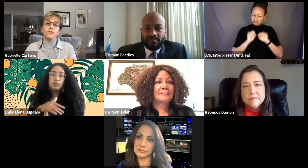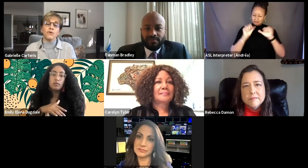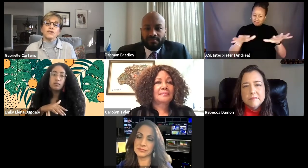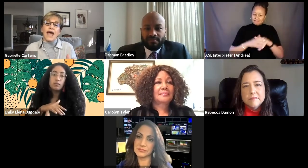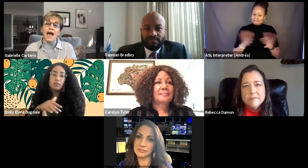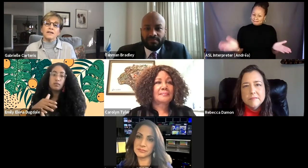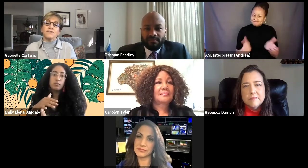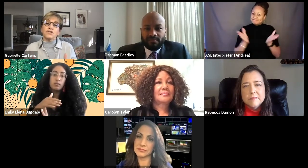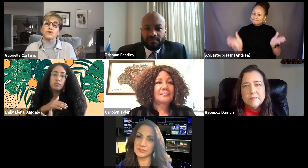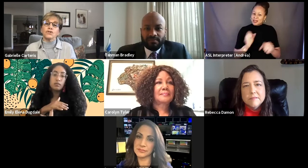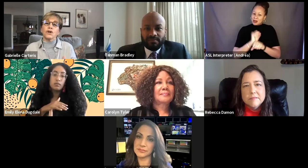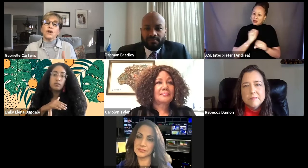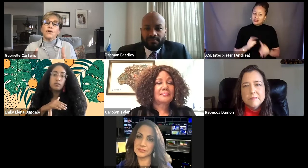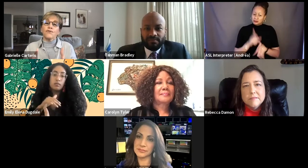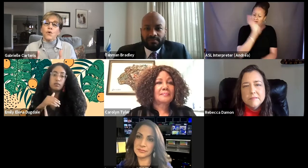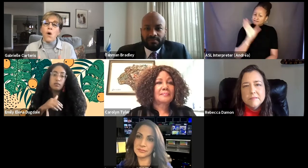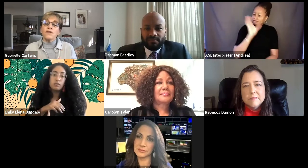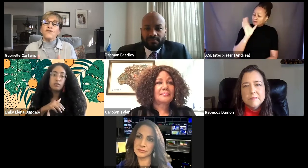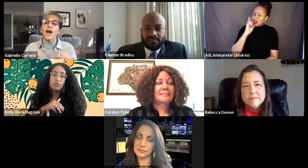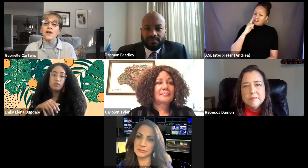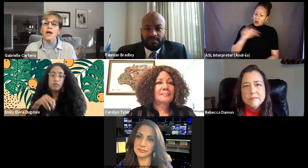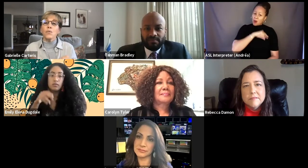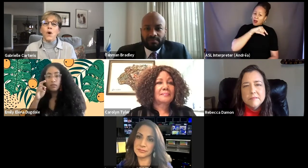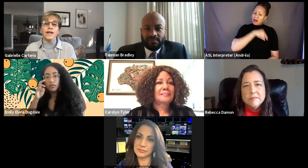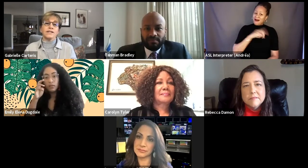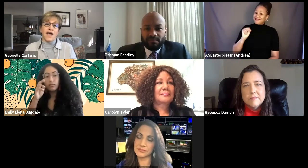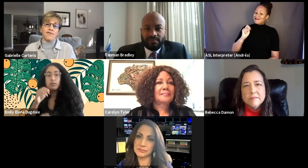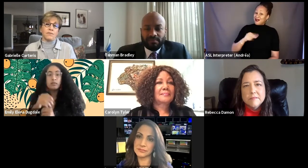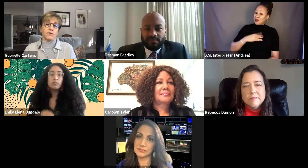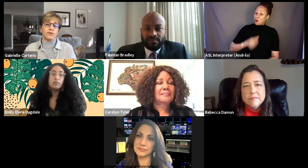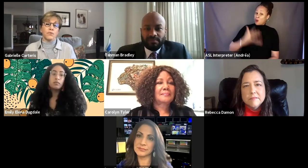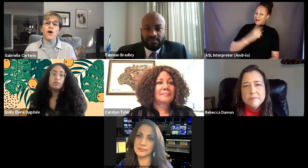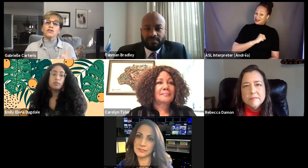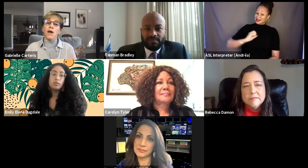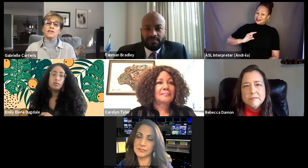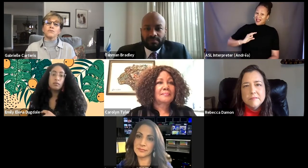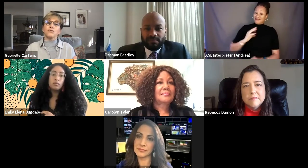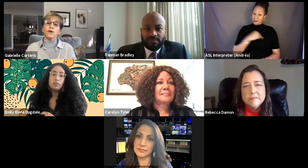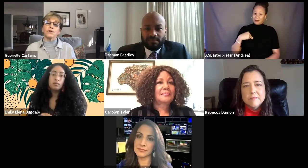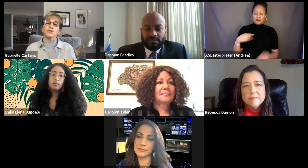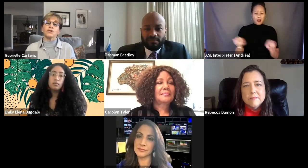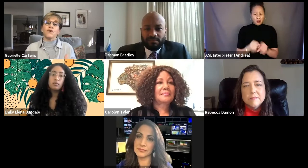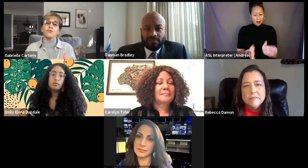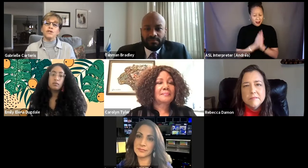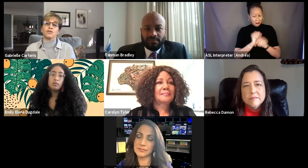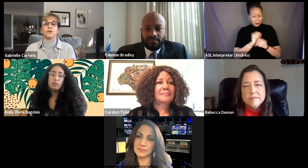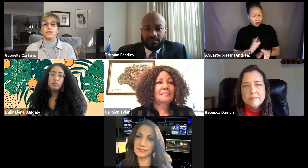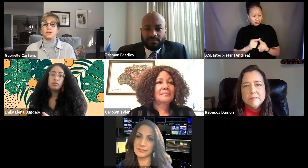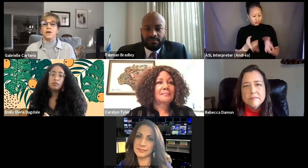urging employers to actively search for qualified non-white staff members. We also asked employers to